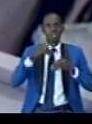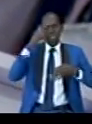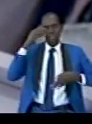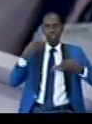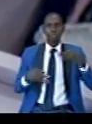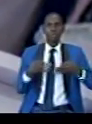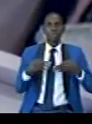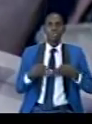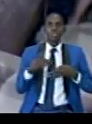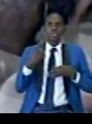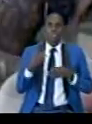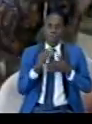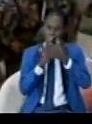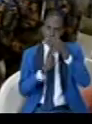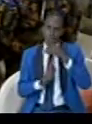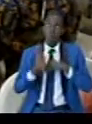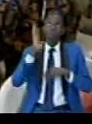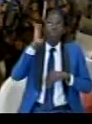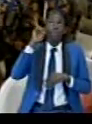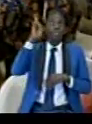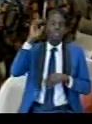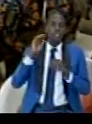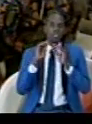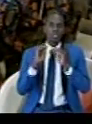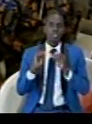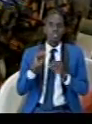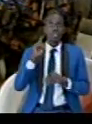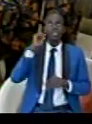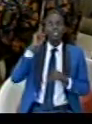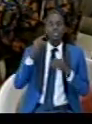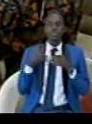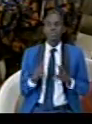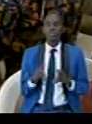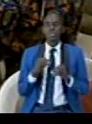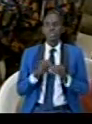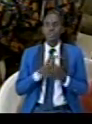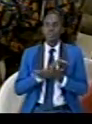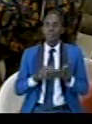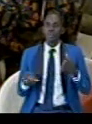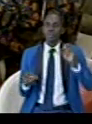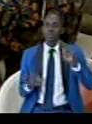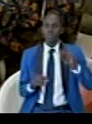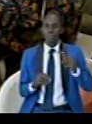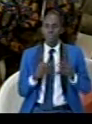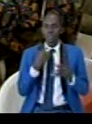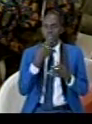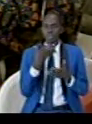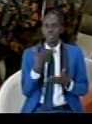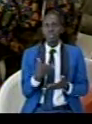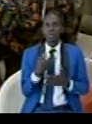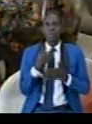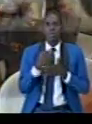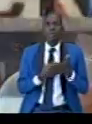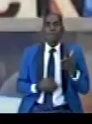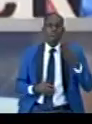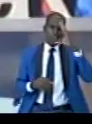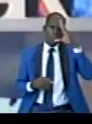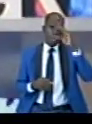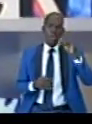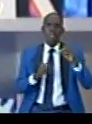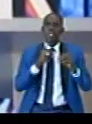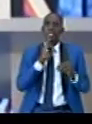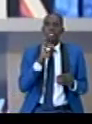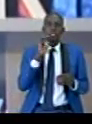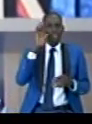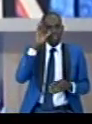he teach his way. Verse 12, in verse 12, it tells us, what man is